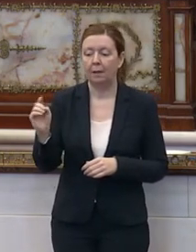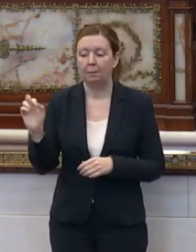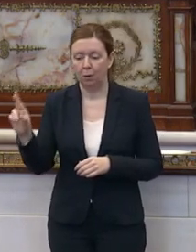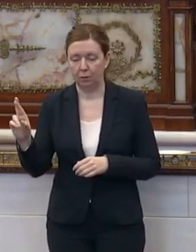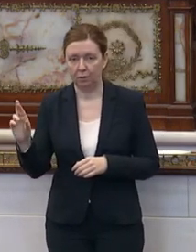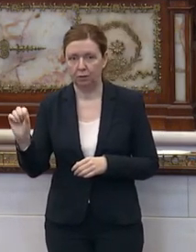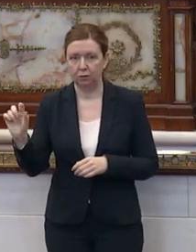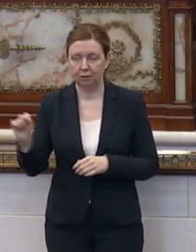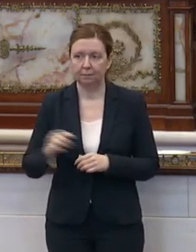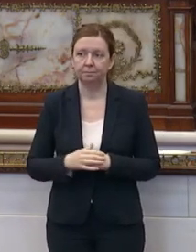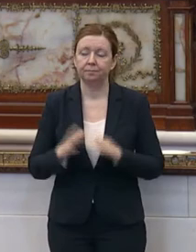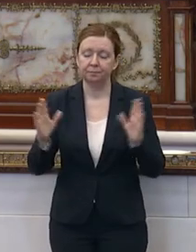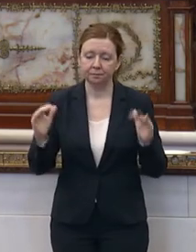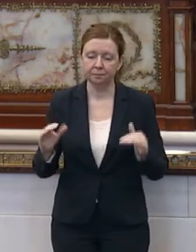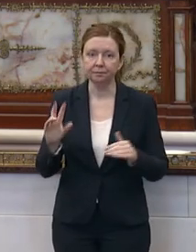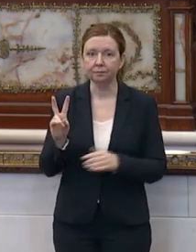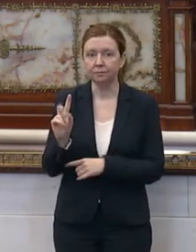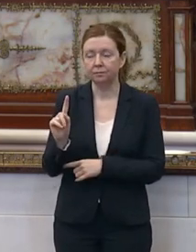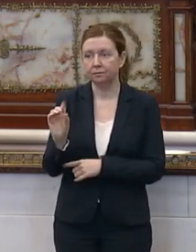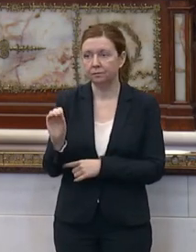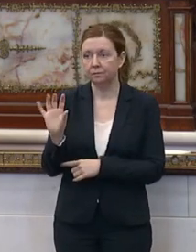Street. And bill number